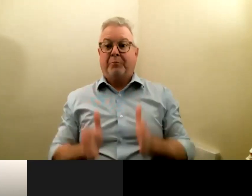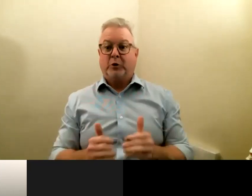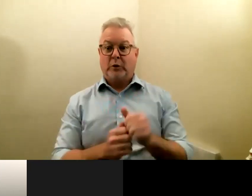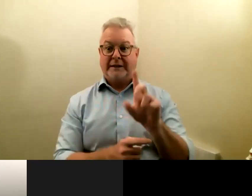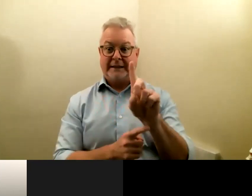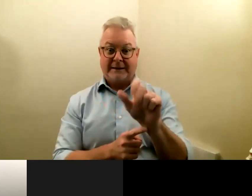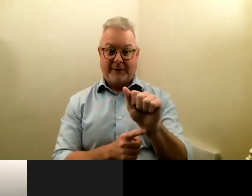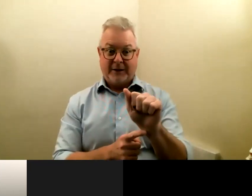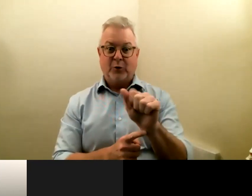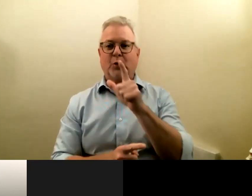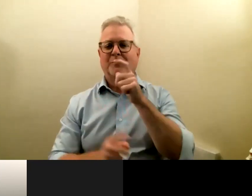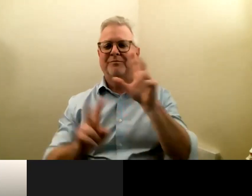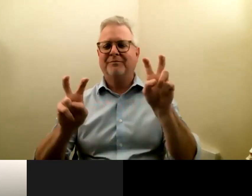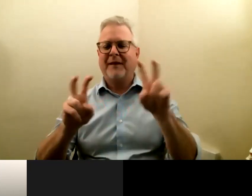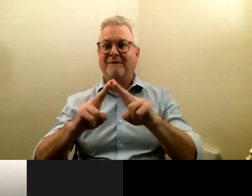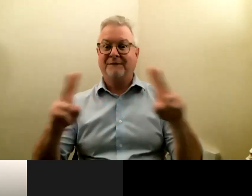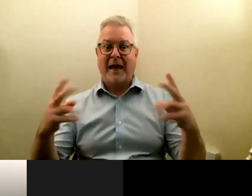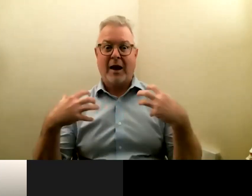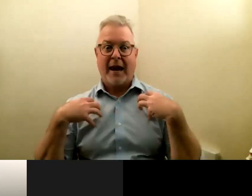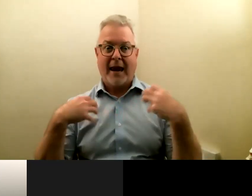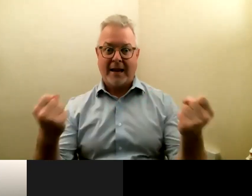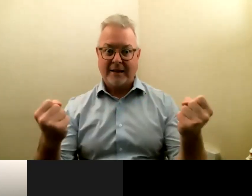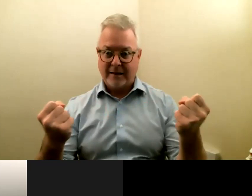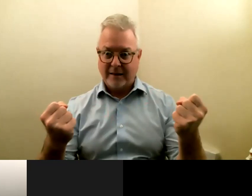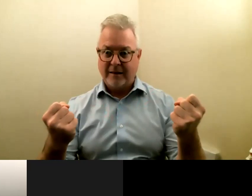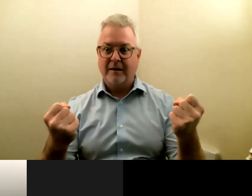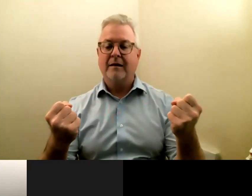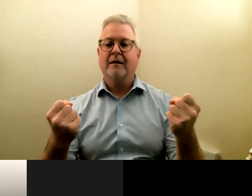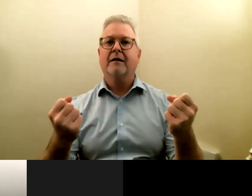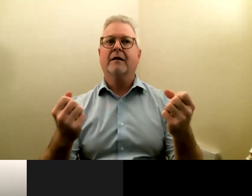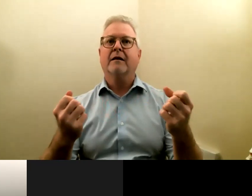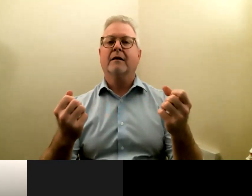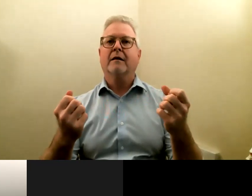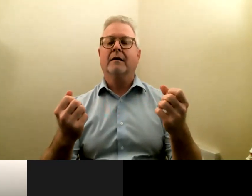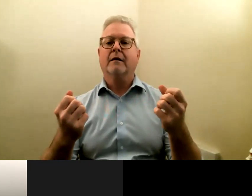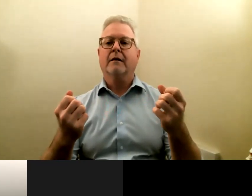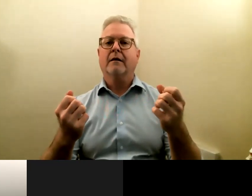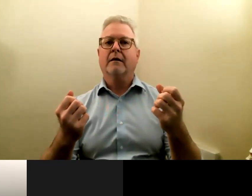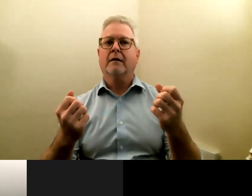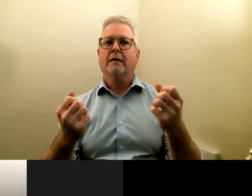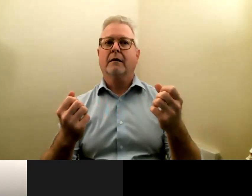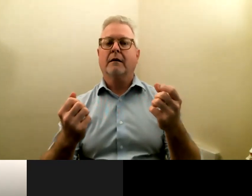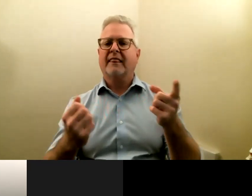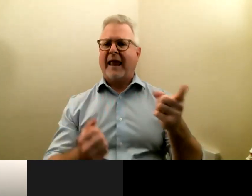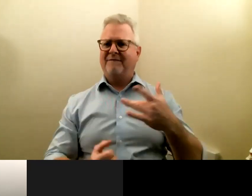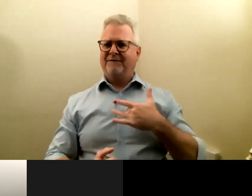how a person with a disability who might be very healthy,